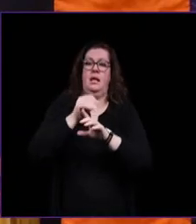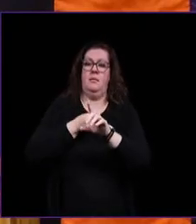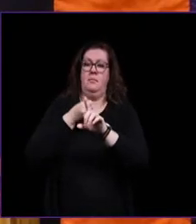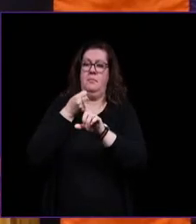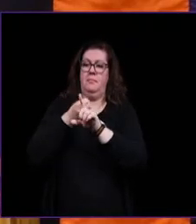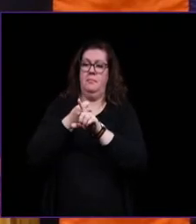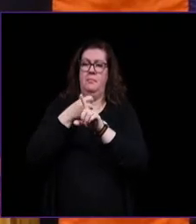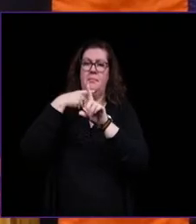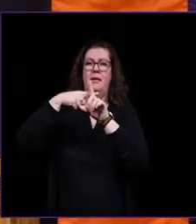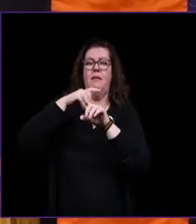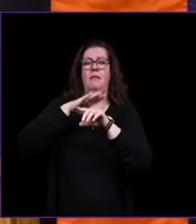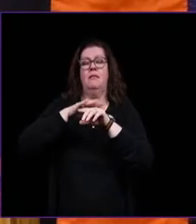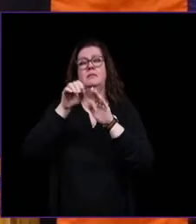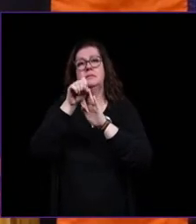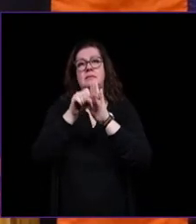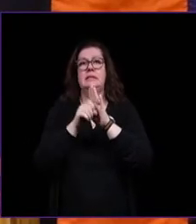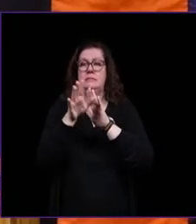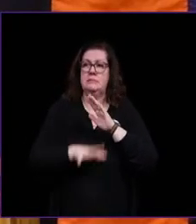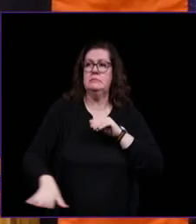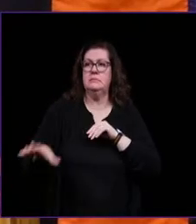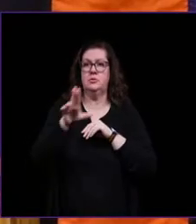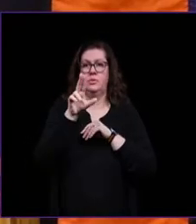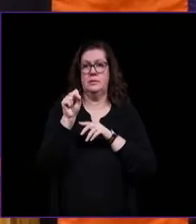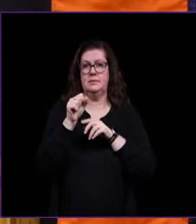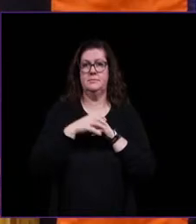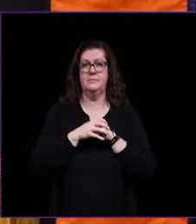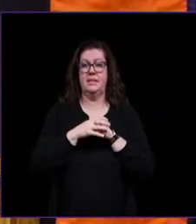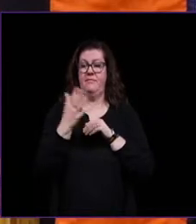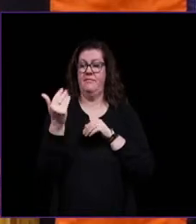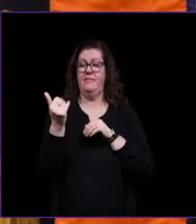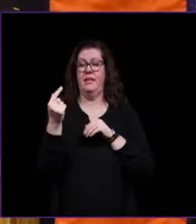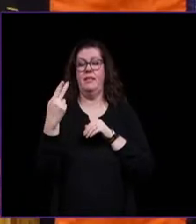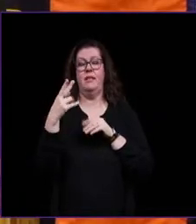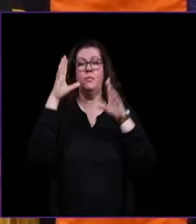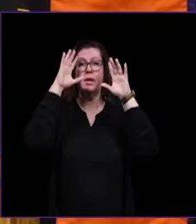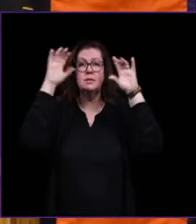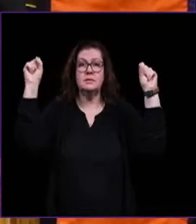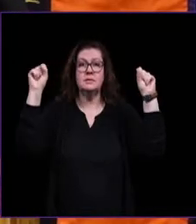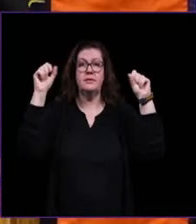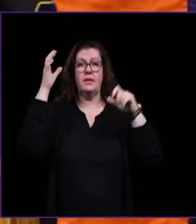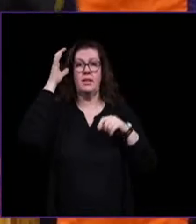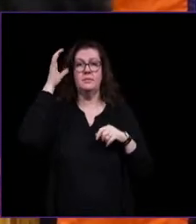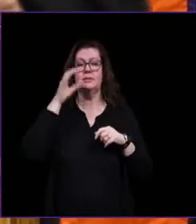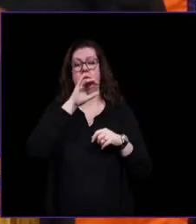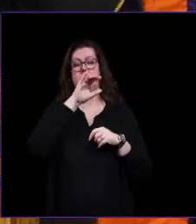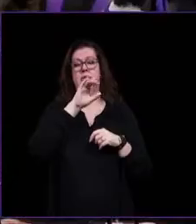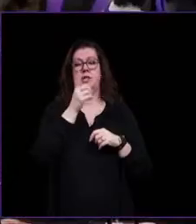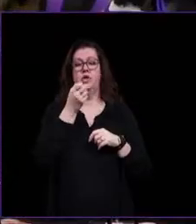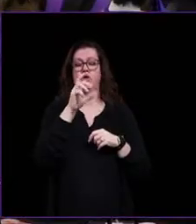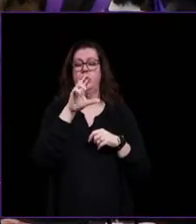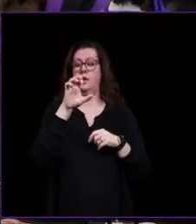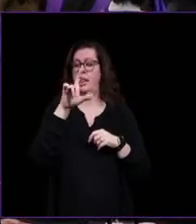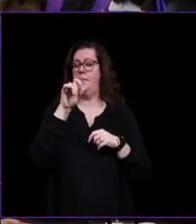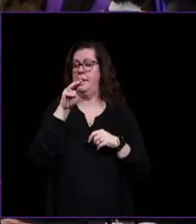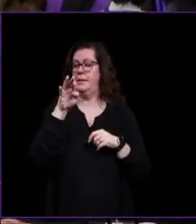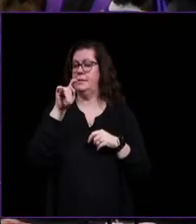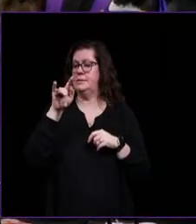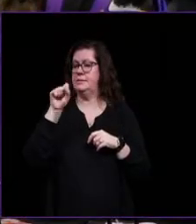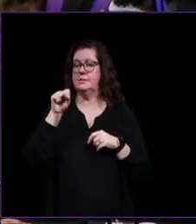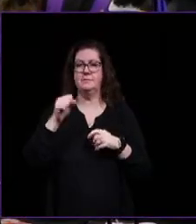nation. The 15th president of Clemson University, Dr. James P. Clements. Thanks, sir.